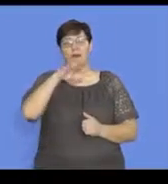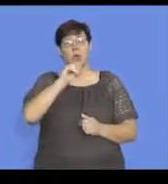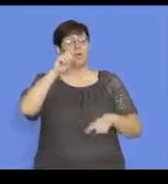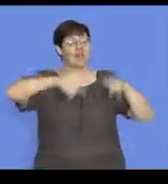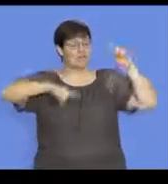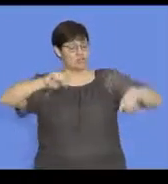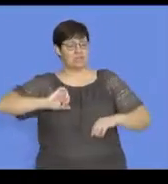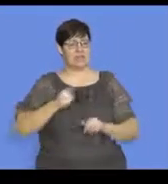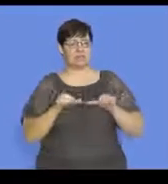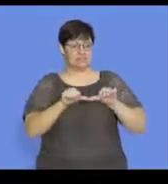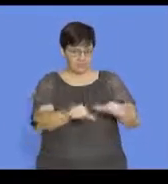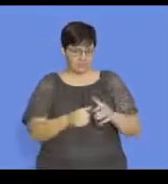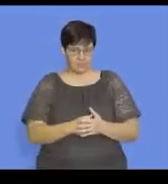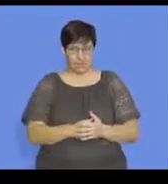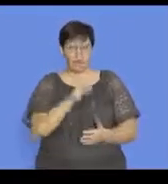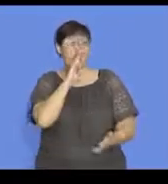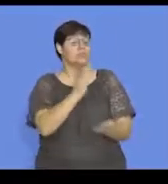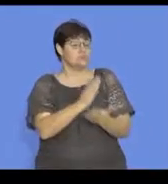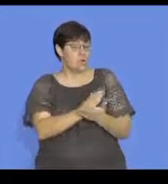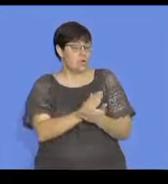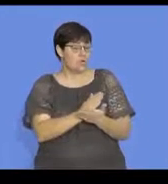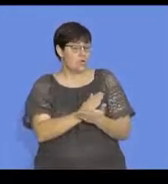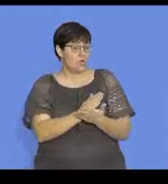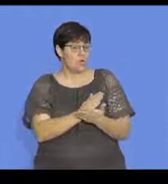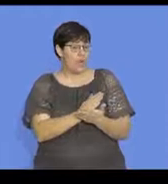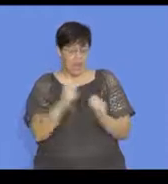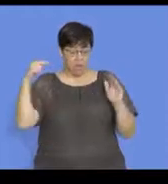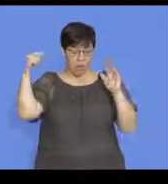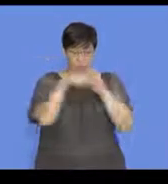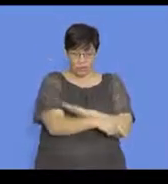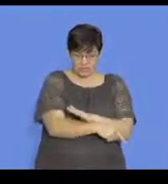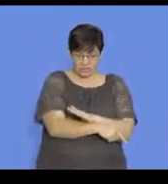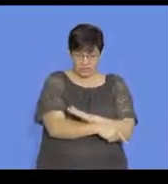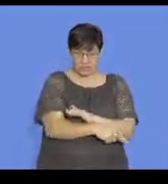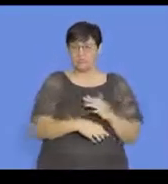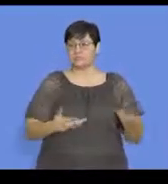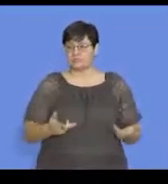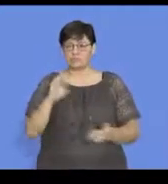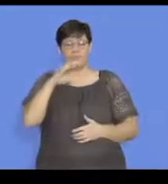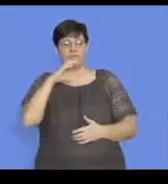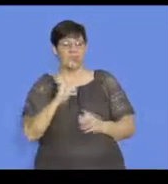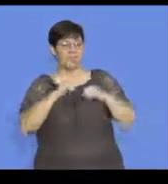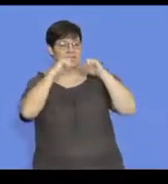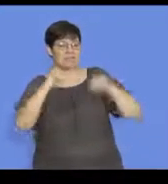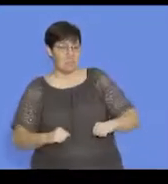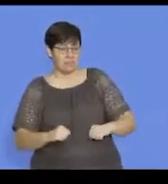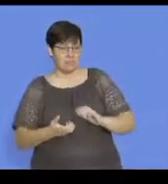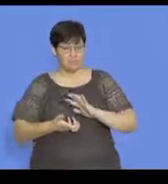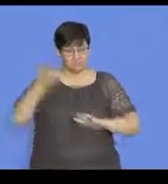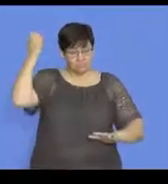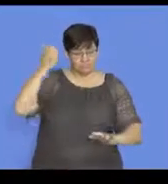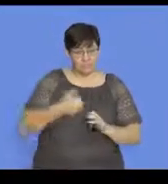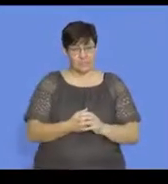biodiversity. They're going to make sure that then things are lost. In other words, if our ecosystems are